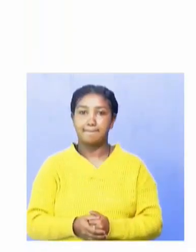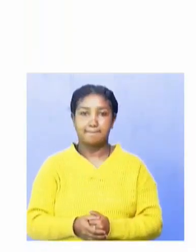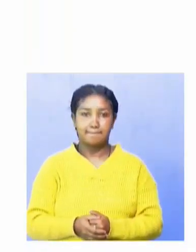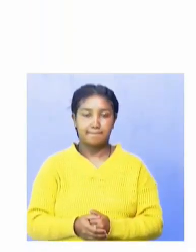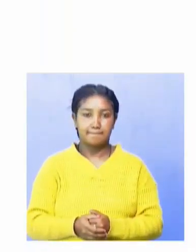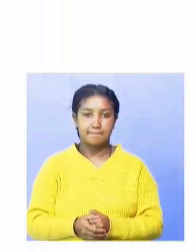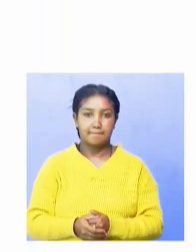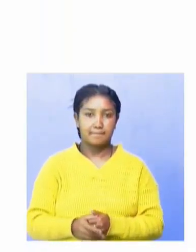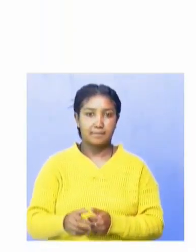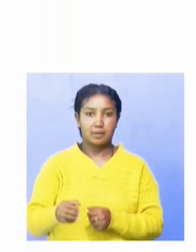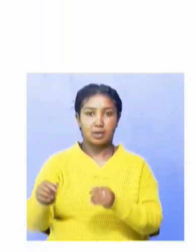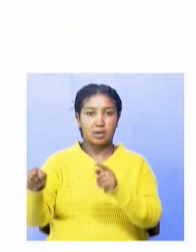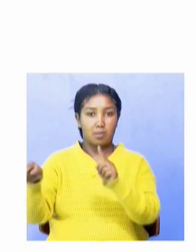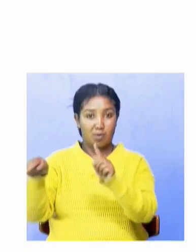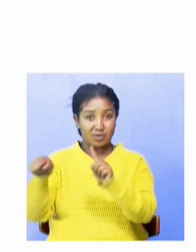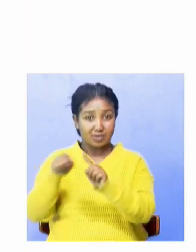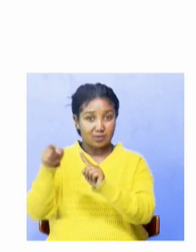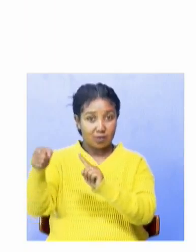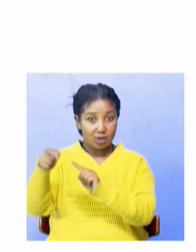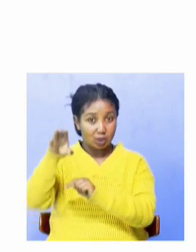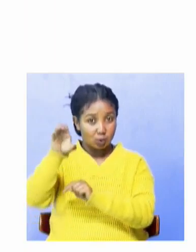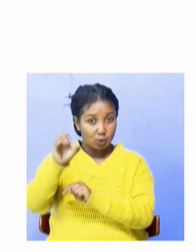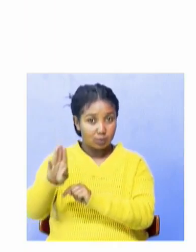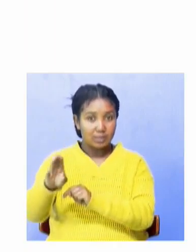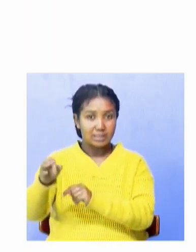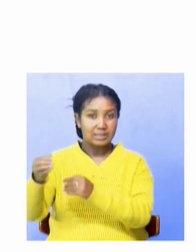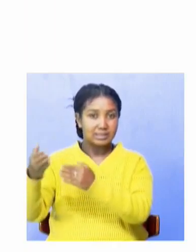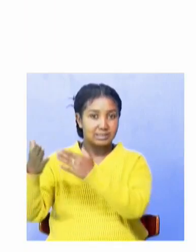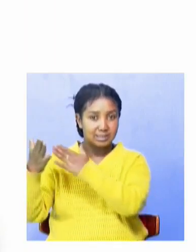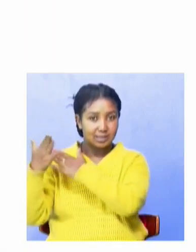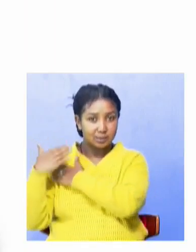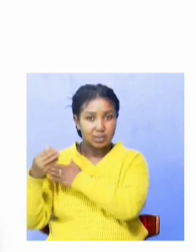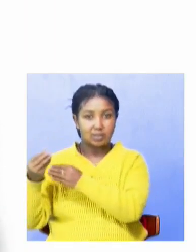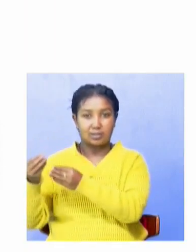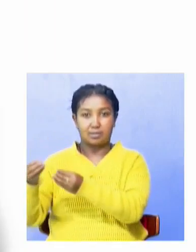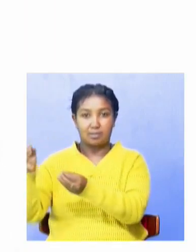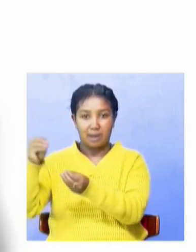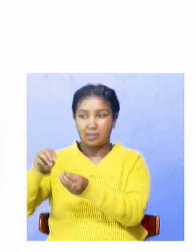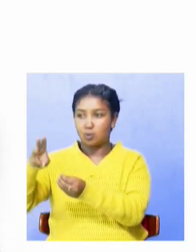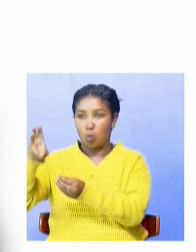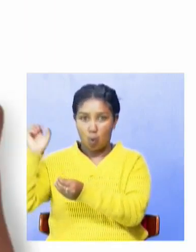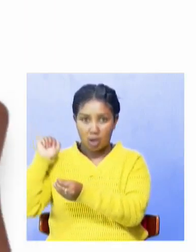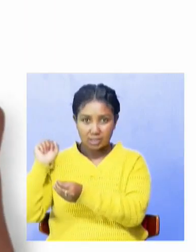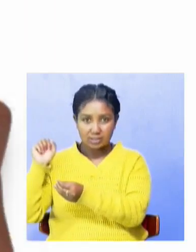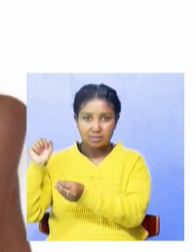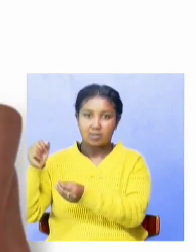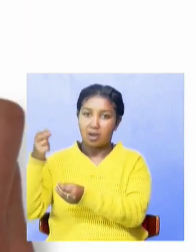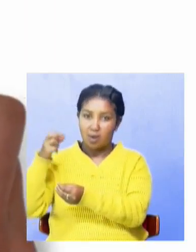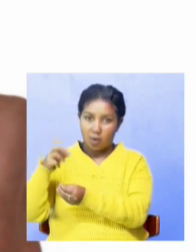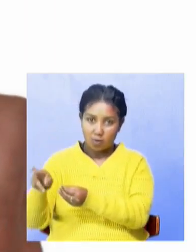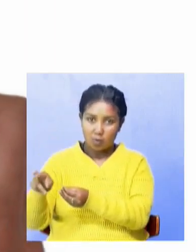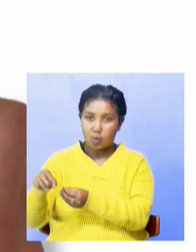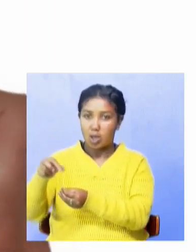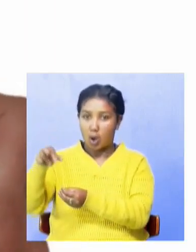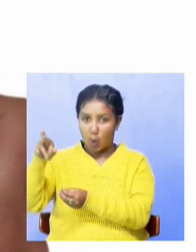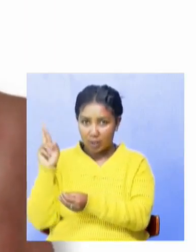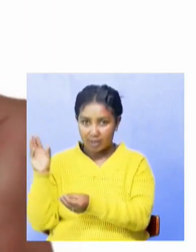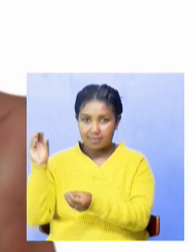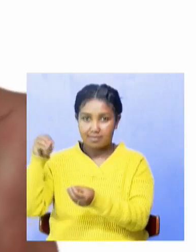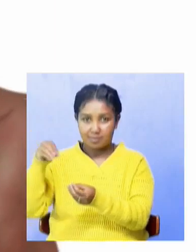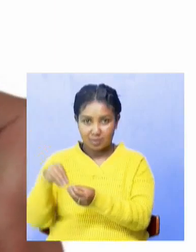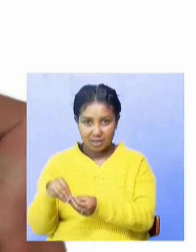In positive tense, there should be what? Subject plus was or